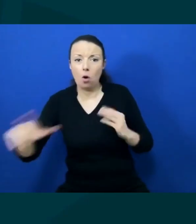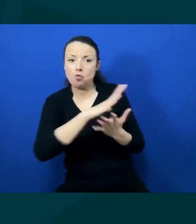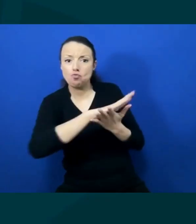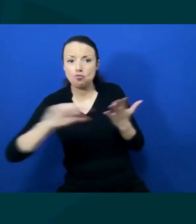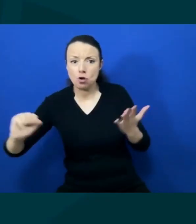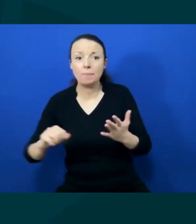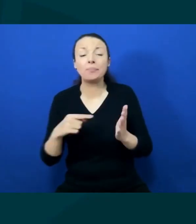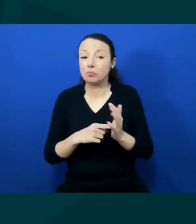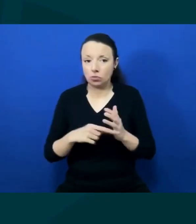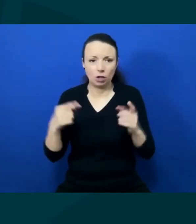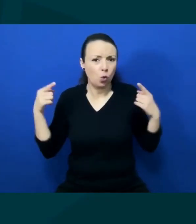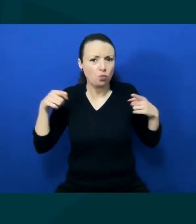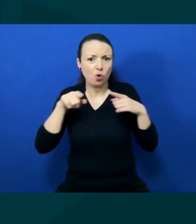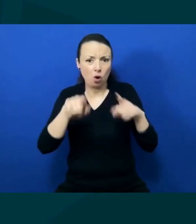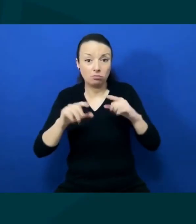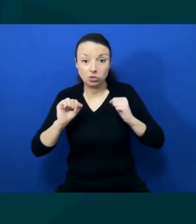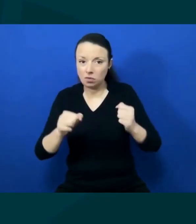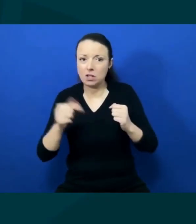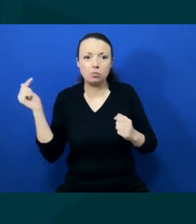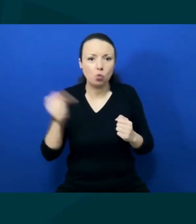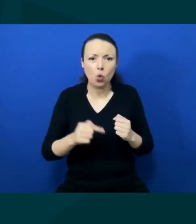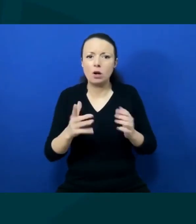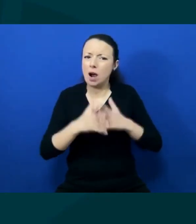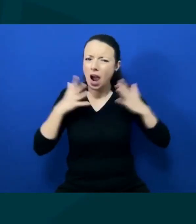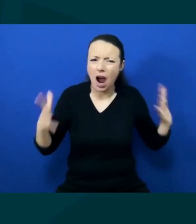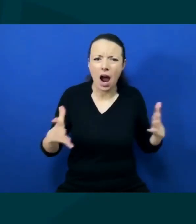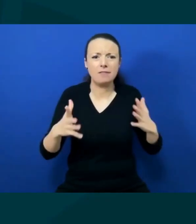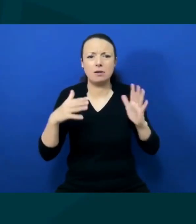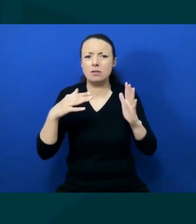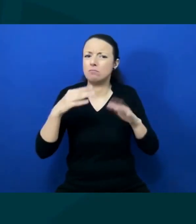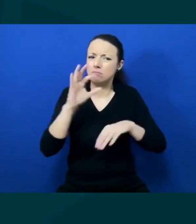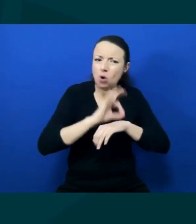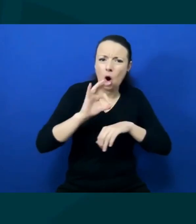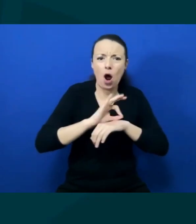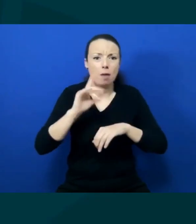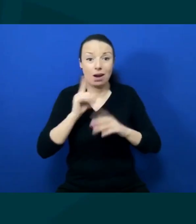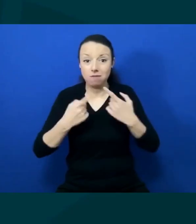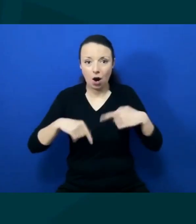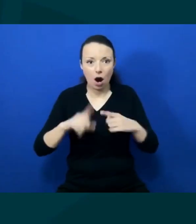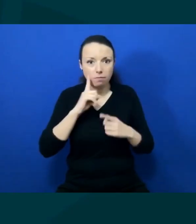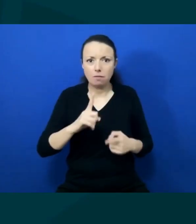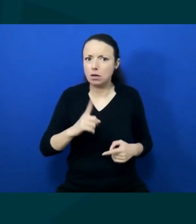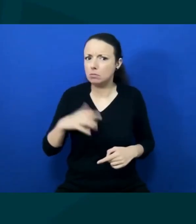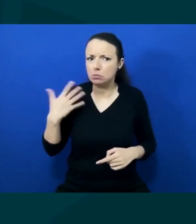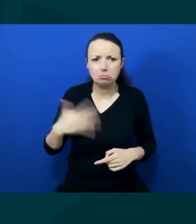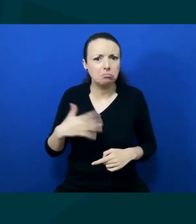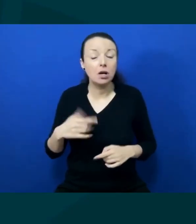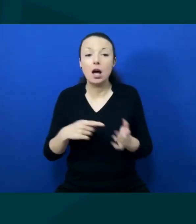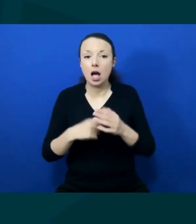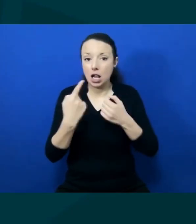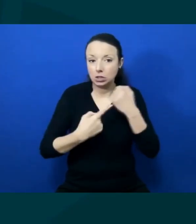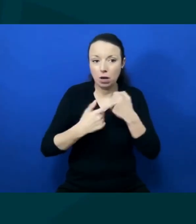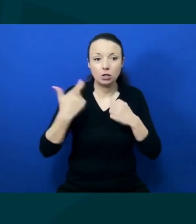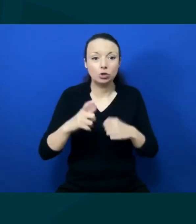And this is a parallel work that was necessary to implement this